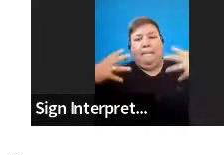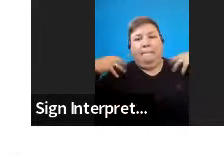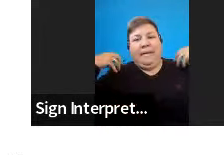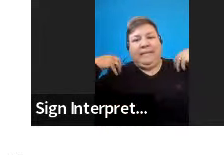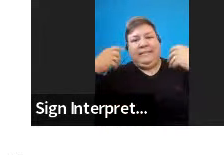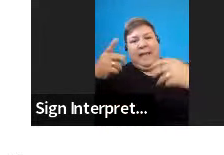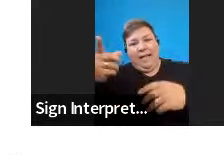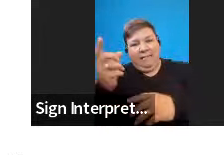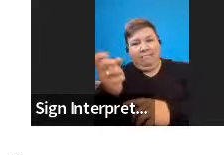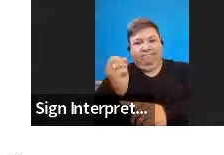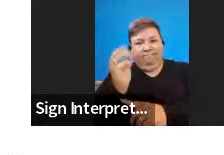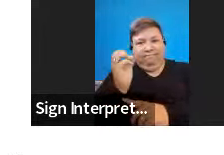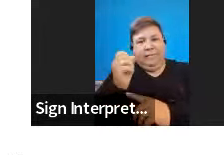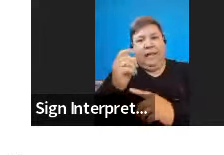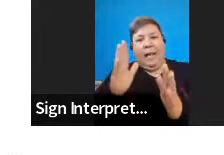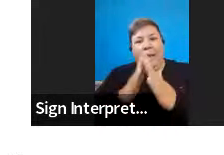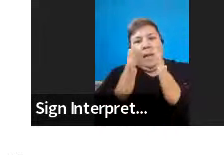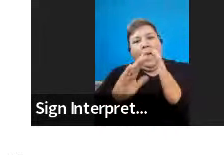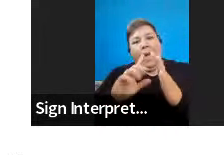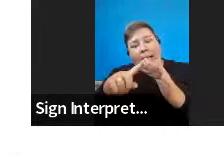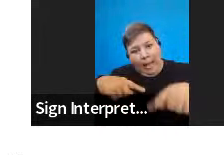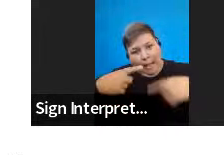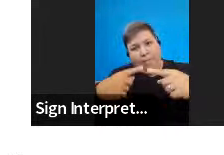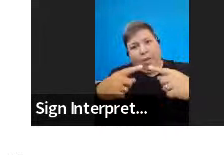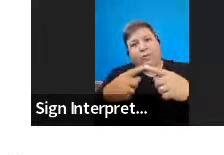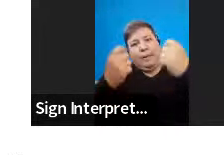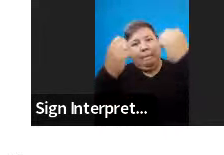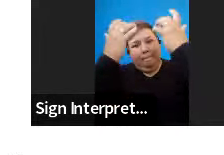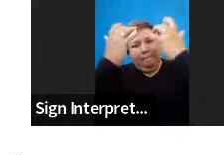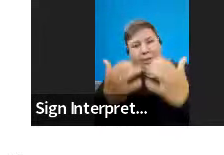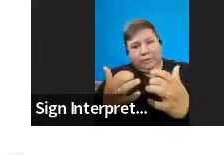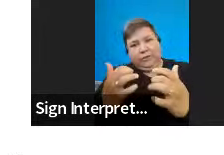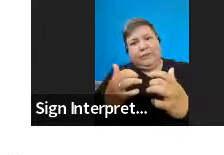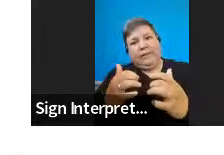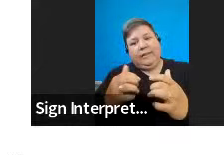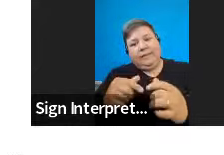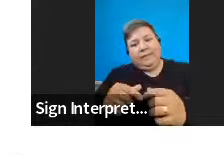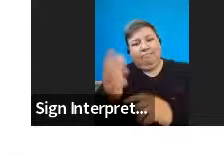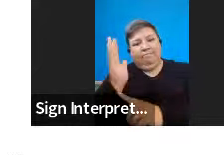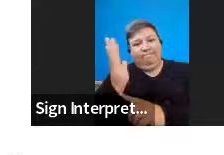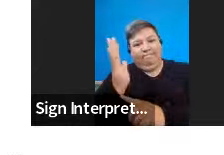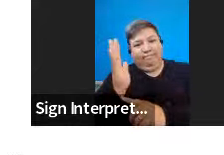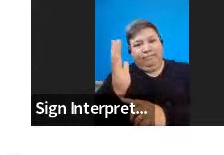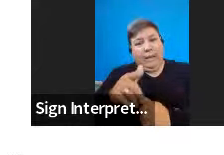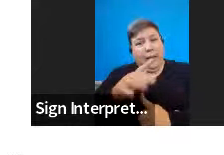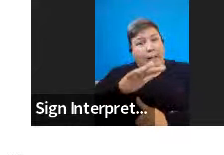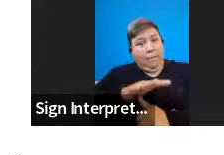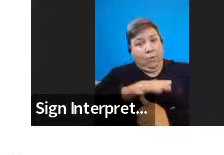taking us to the budget speech. And again, he also made mention of the importance of the role that